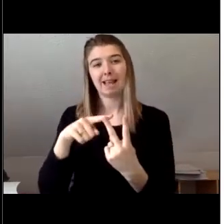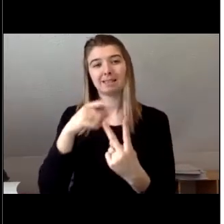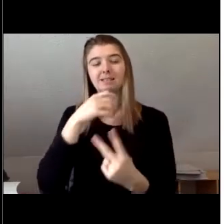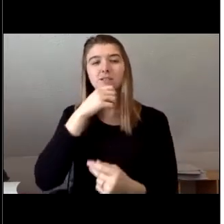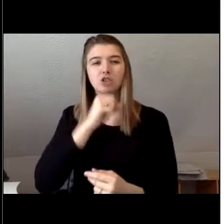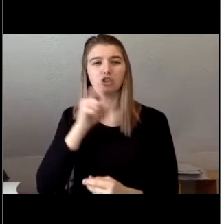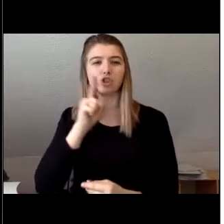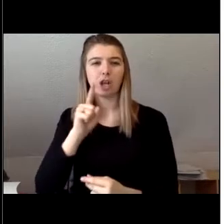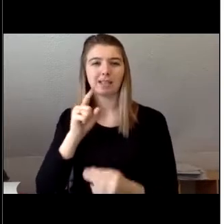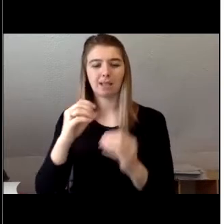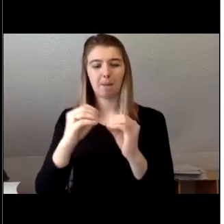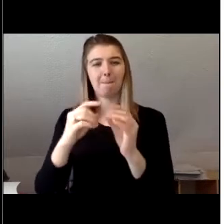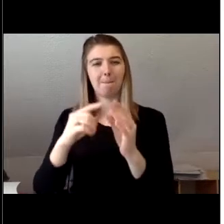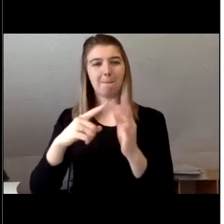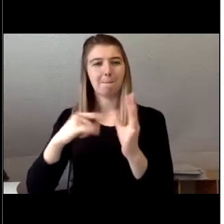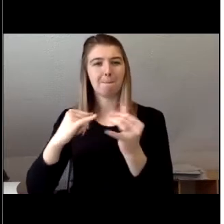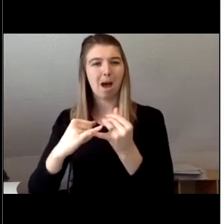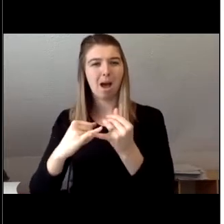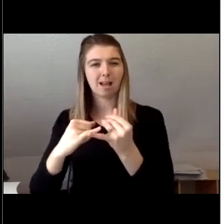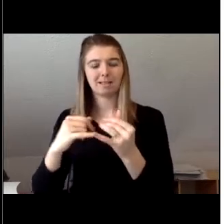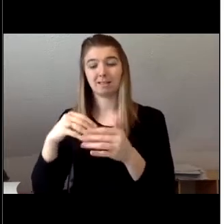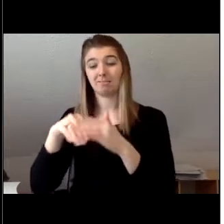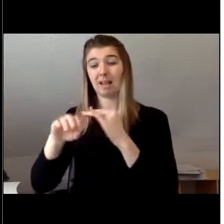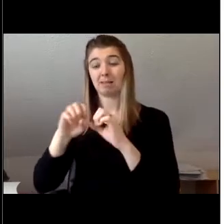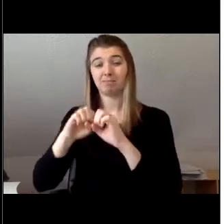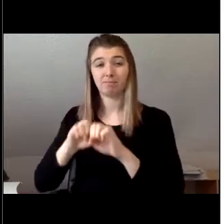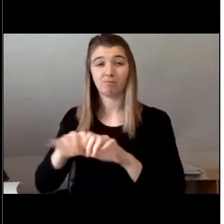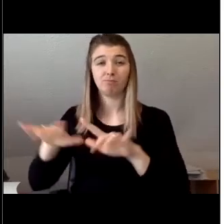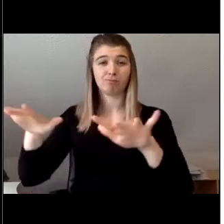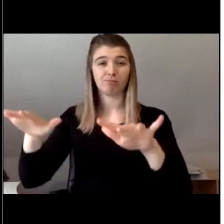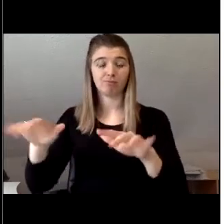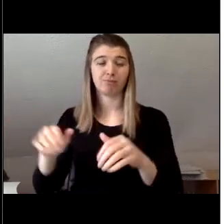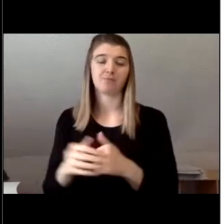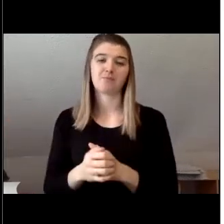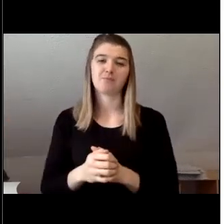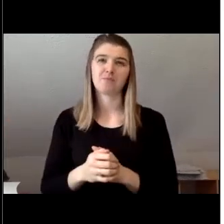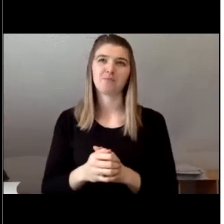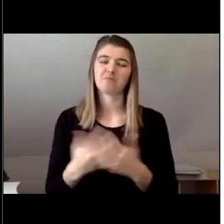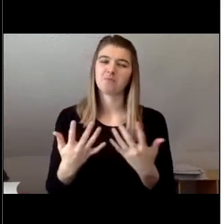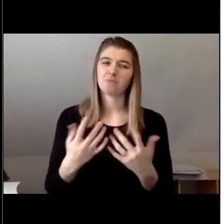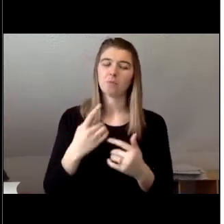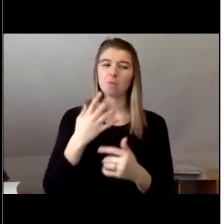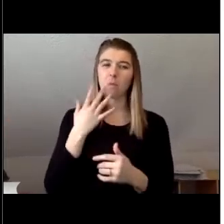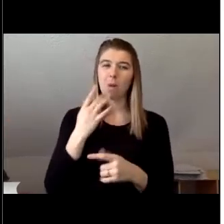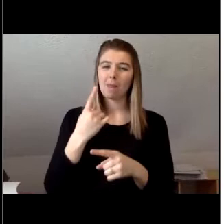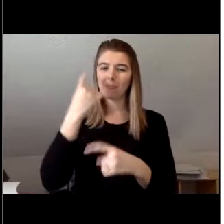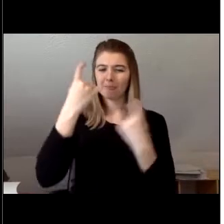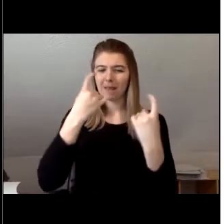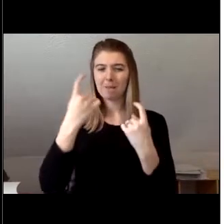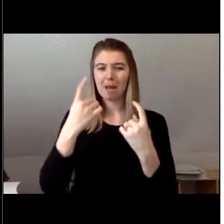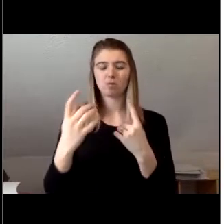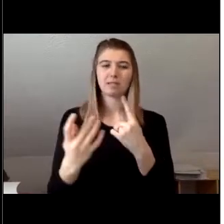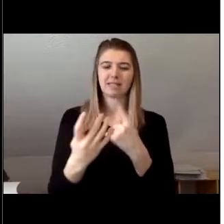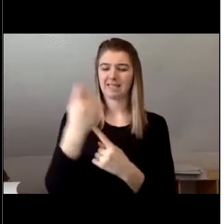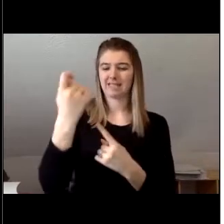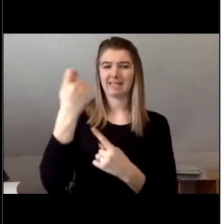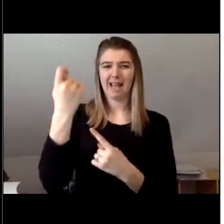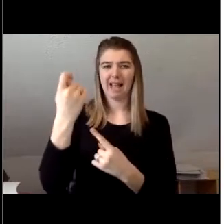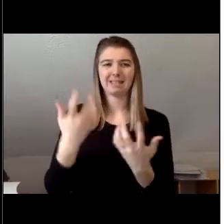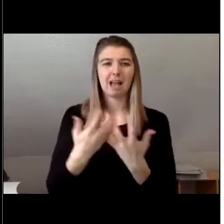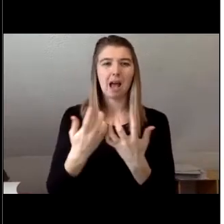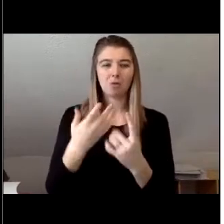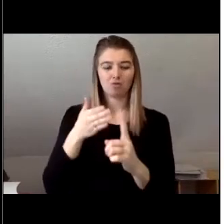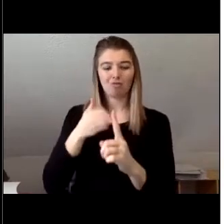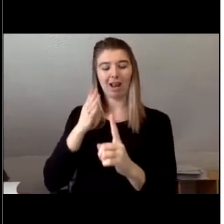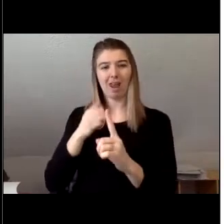our research cultures and we think about how we celebrate success and how we recognize success, of course, peer-reviewed